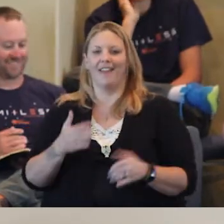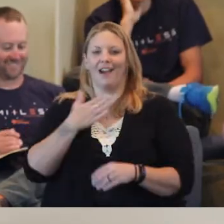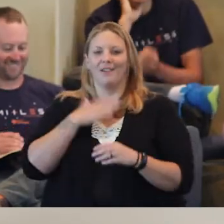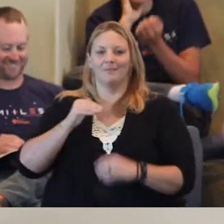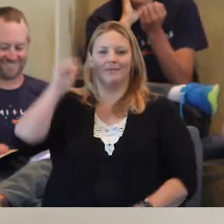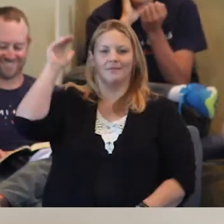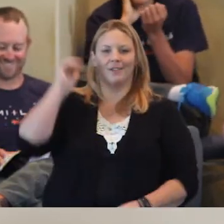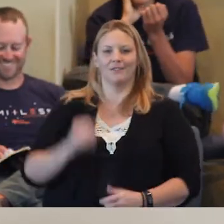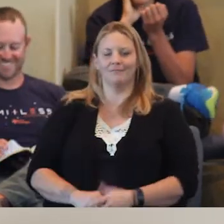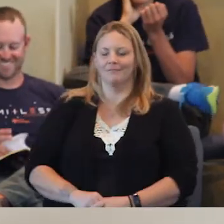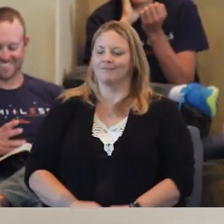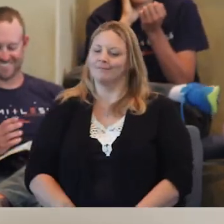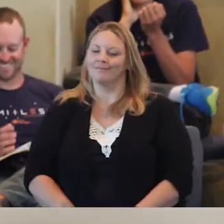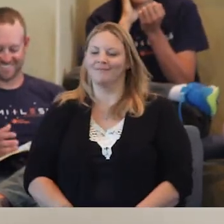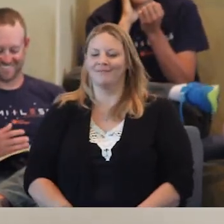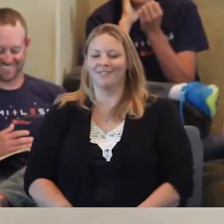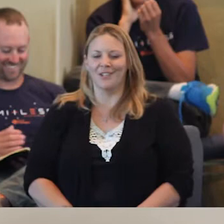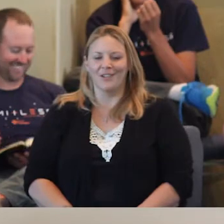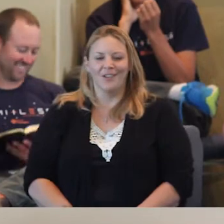adult.